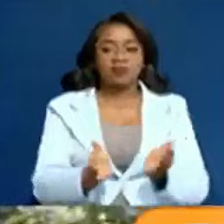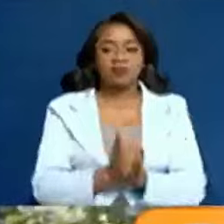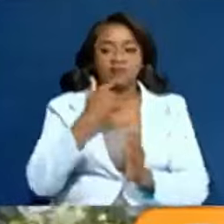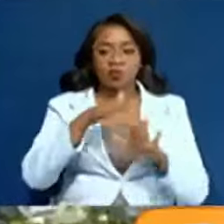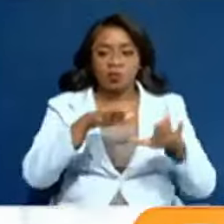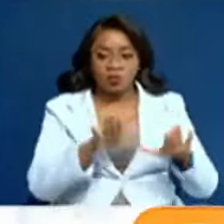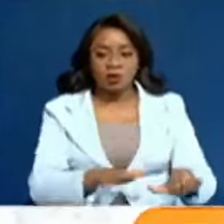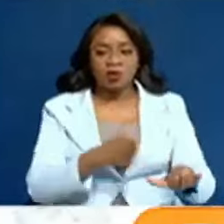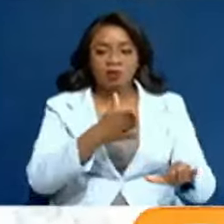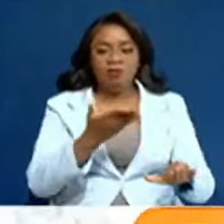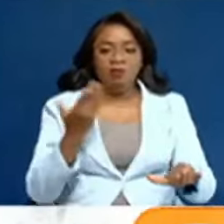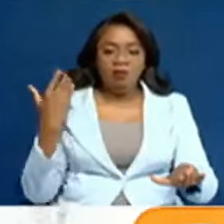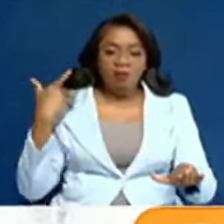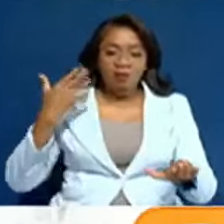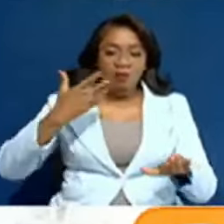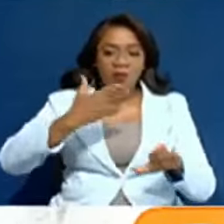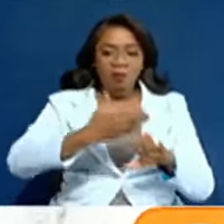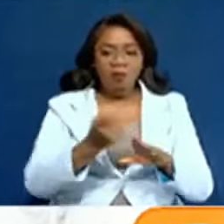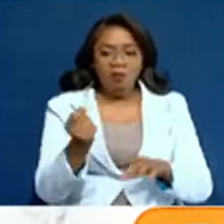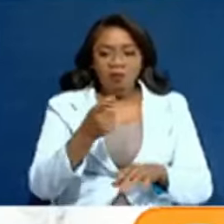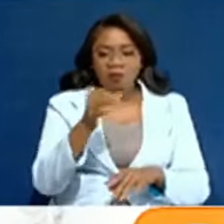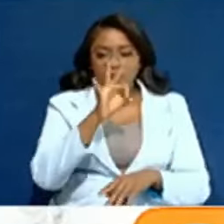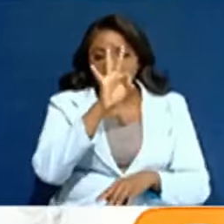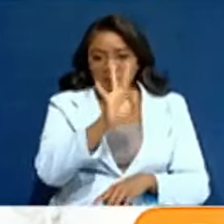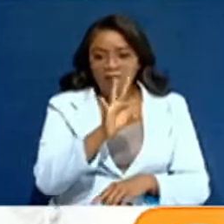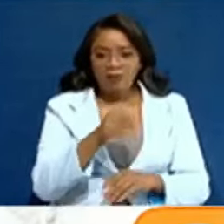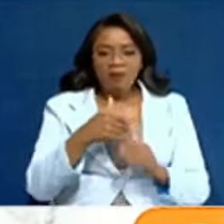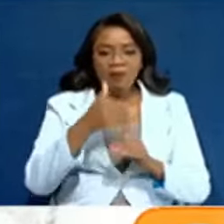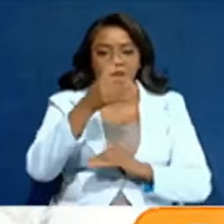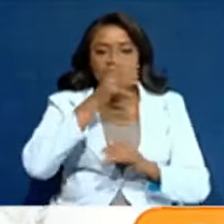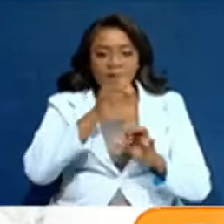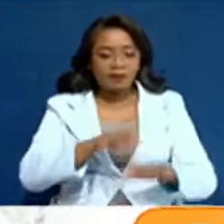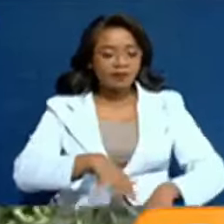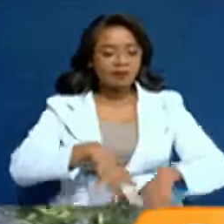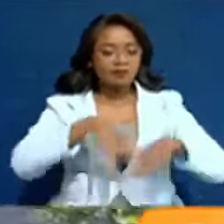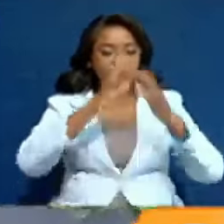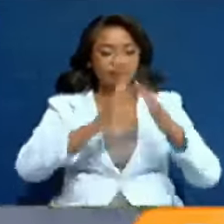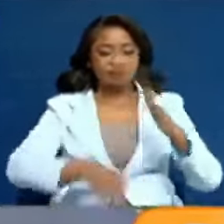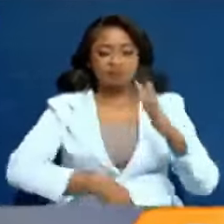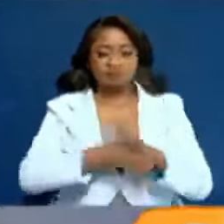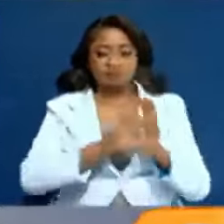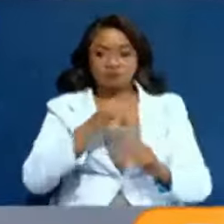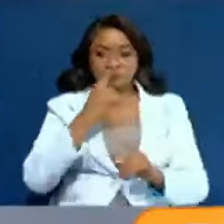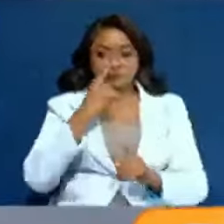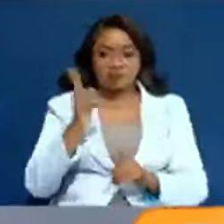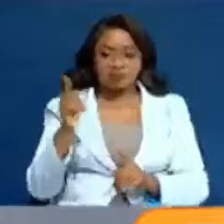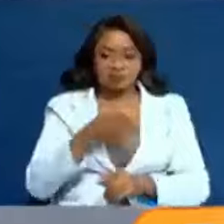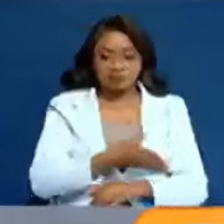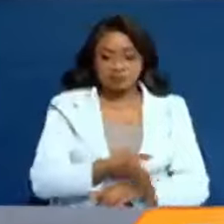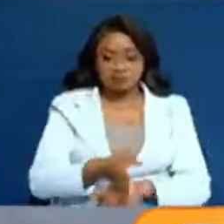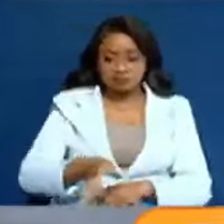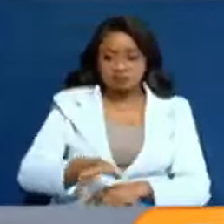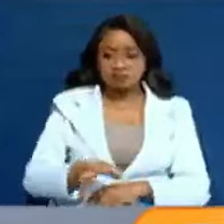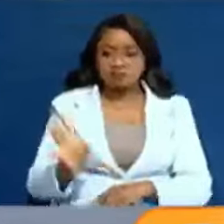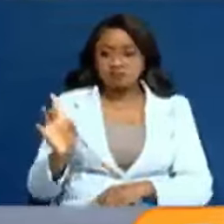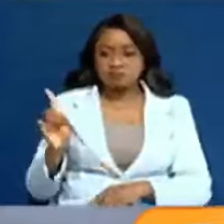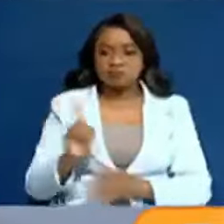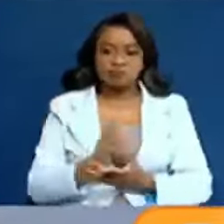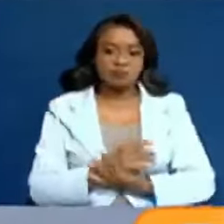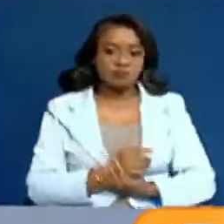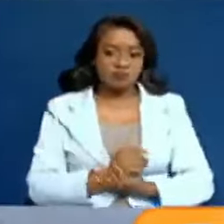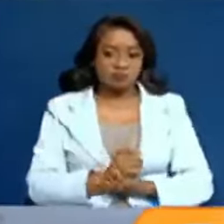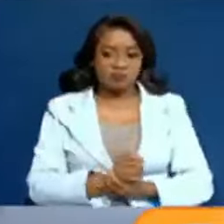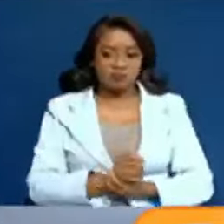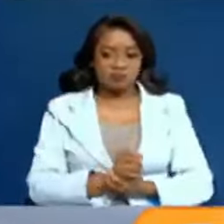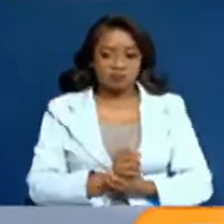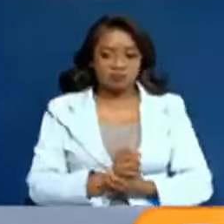last 3 months, after the raging flood waters chased her from her home in the dead of night.